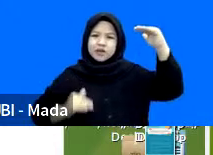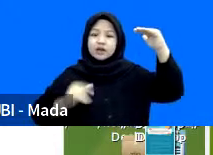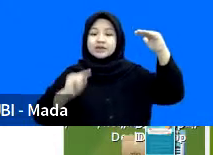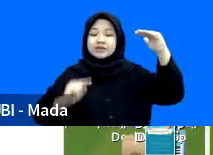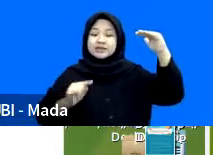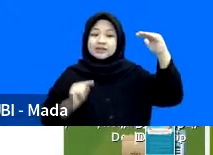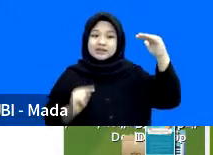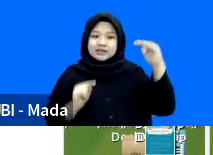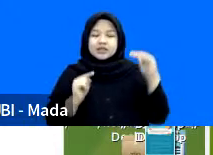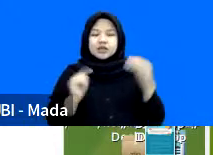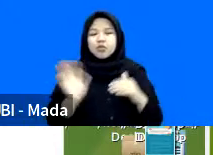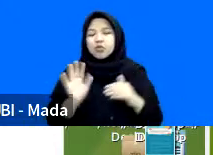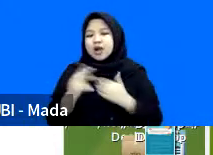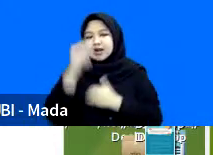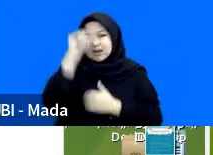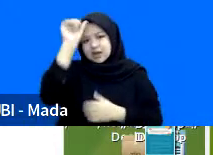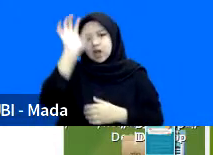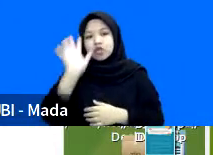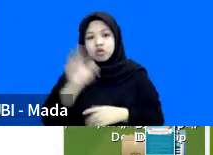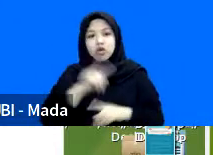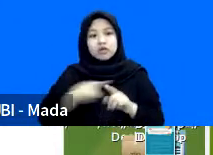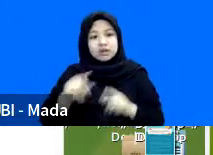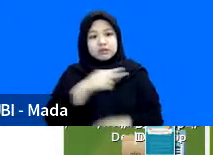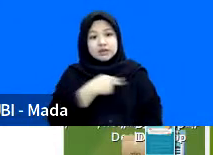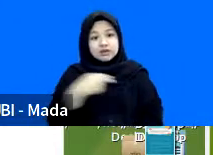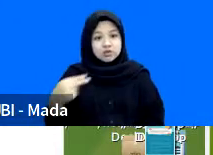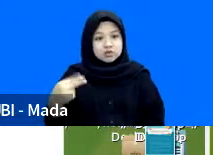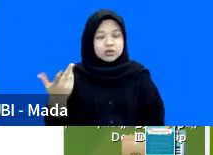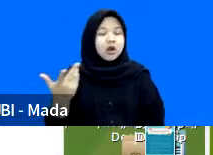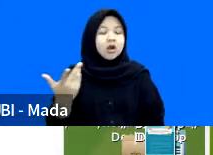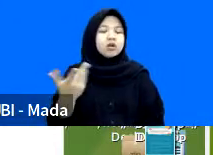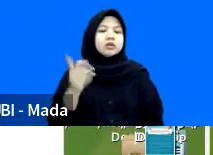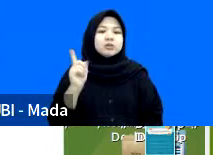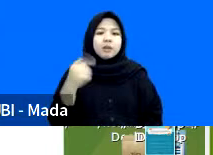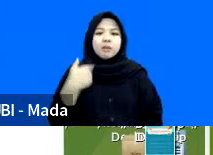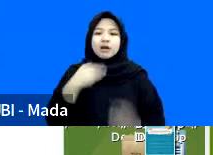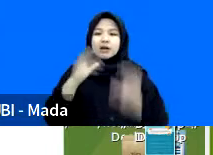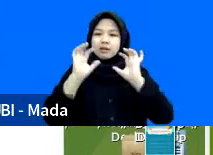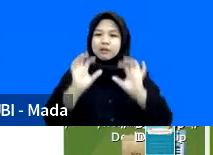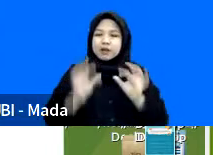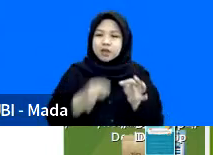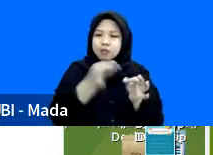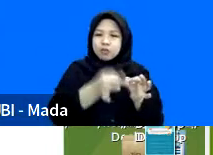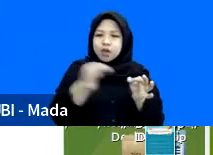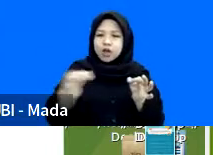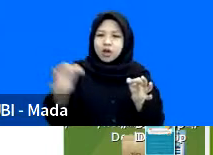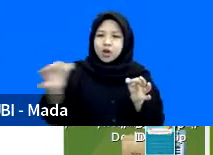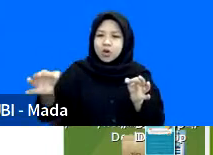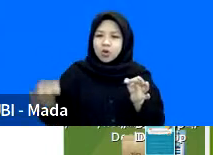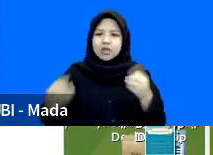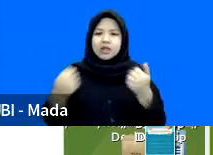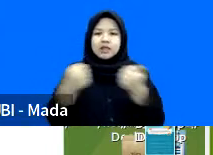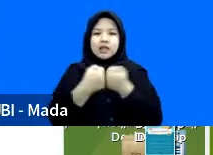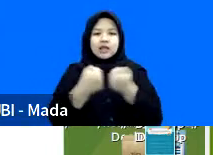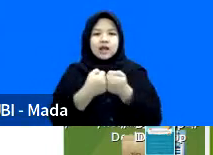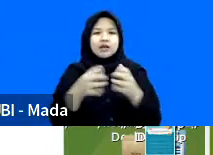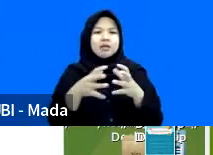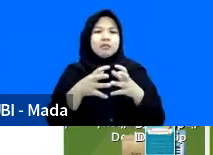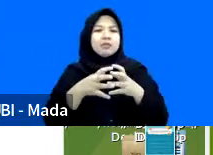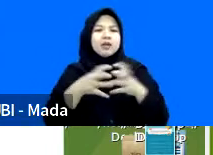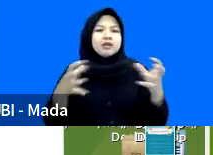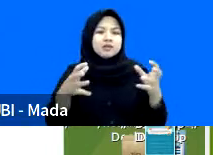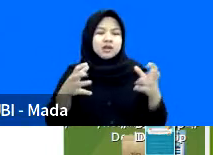for Indonesia, which is a group of so many islands. You'll have a lot of challenges to make sure that connectivity goes everywhere. There will be forests, there will